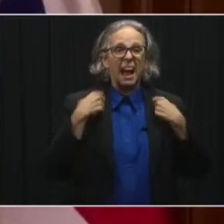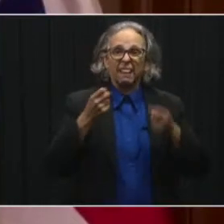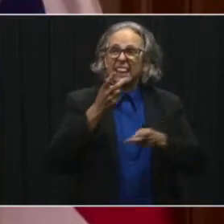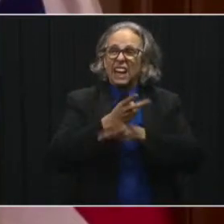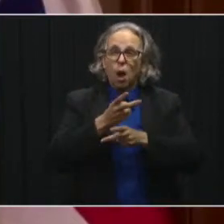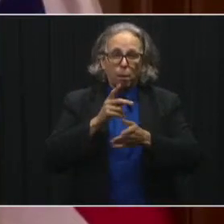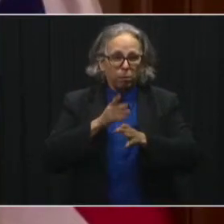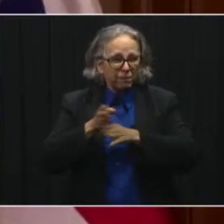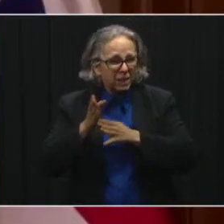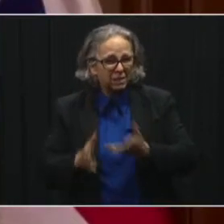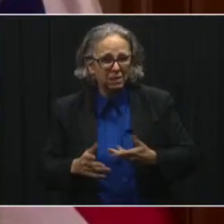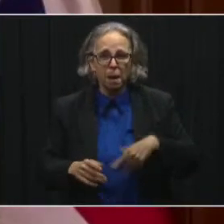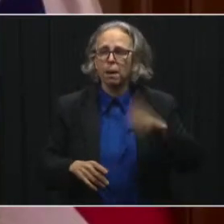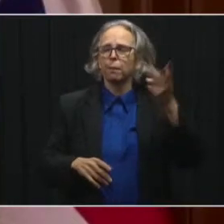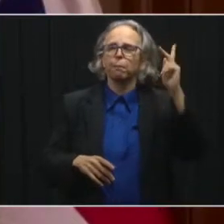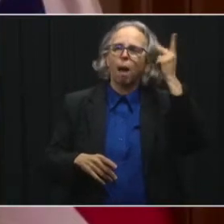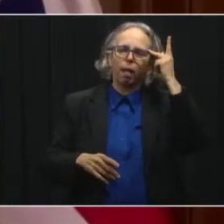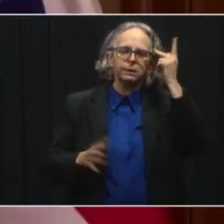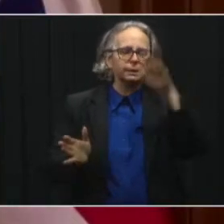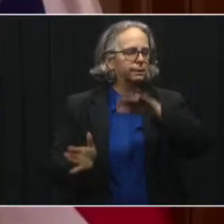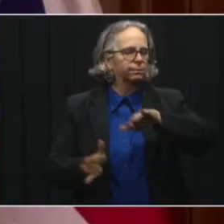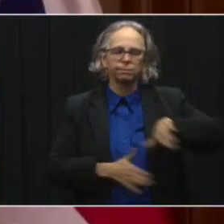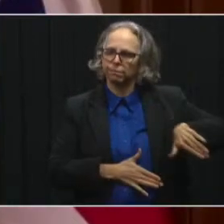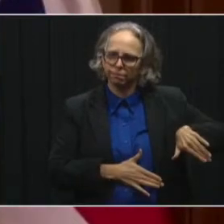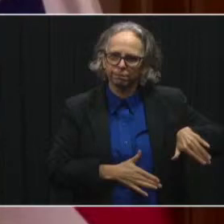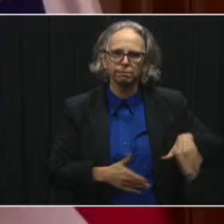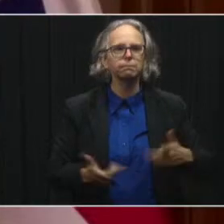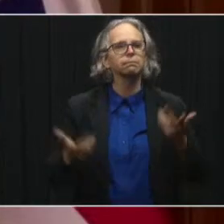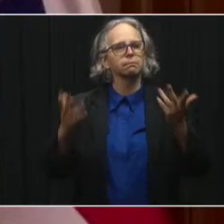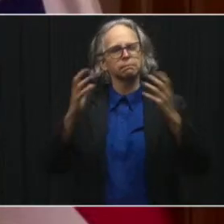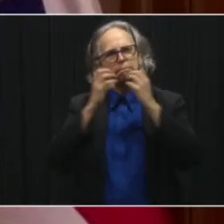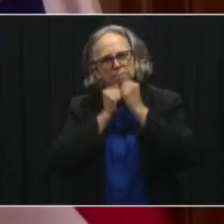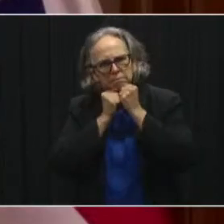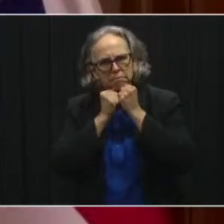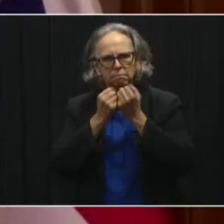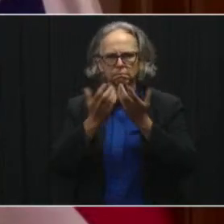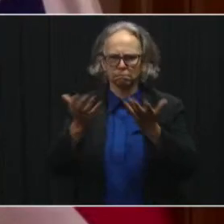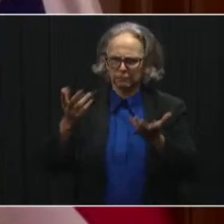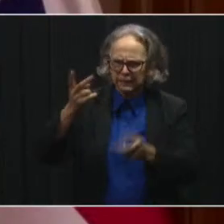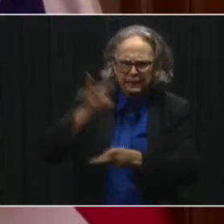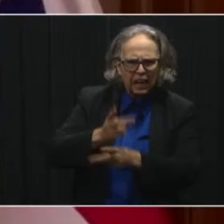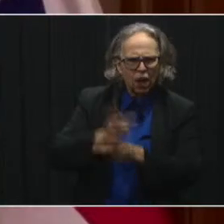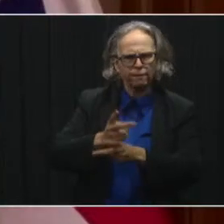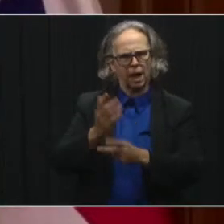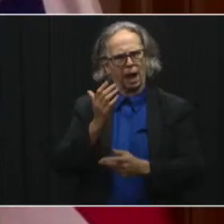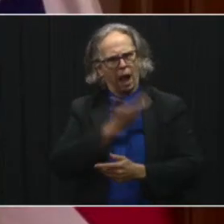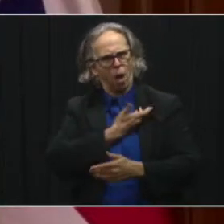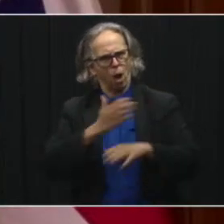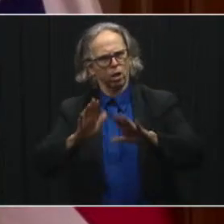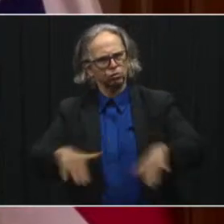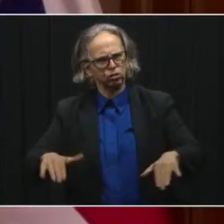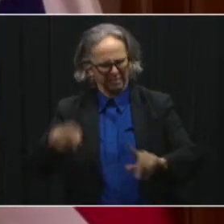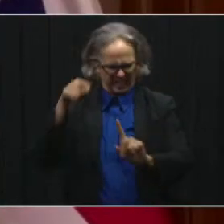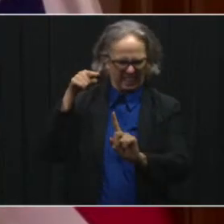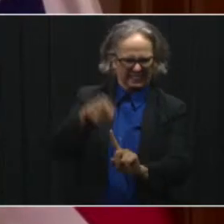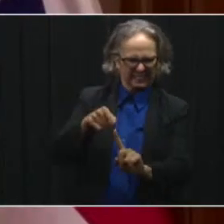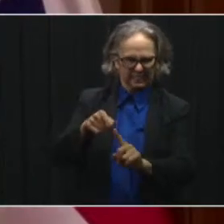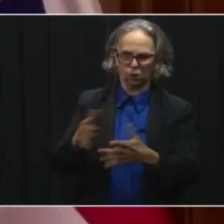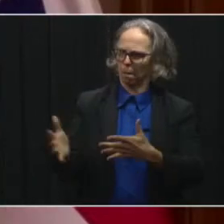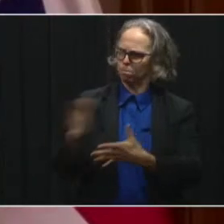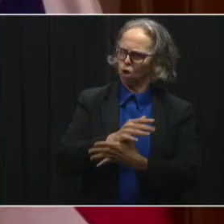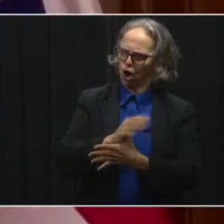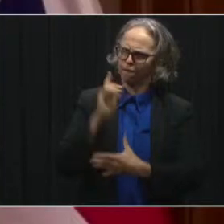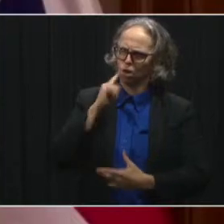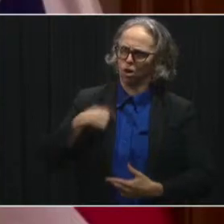the capacity of the children's hospitals to serve our kids, all of our kids. And they want to